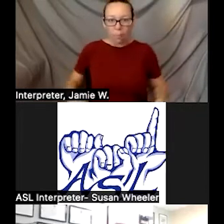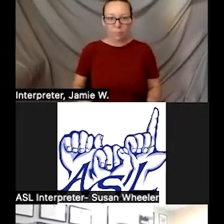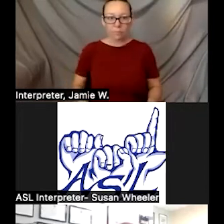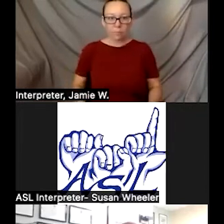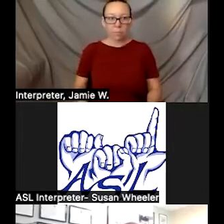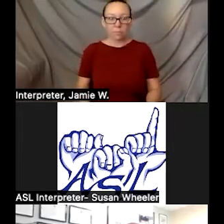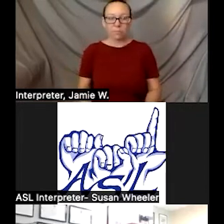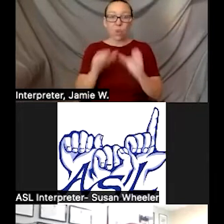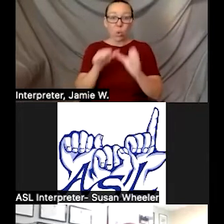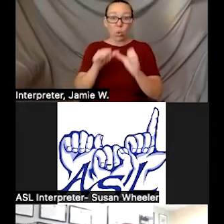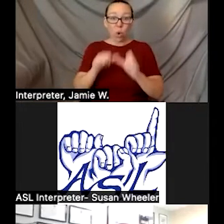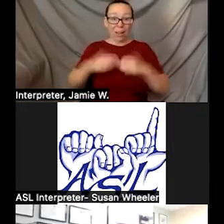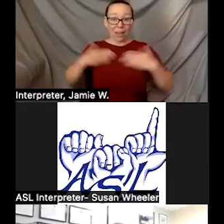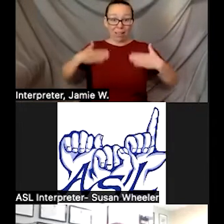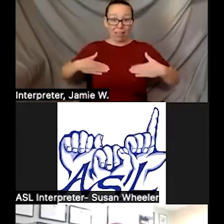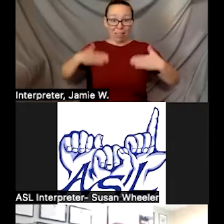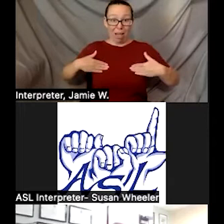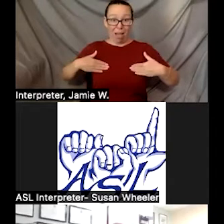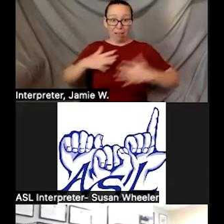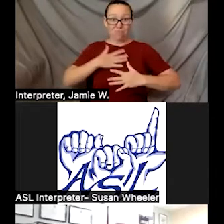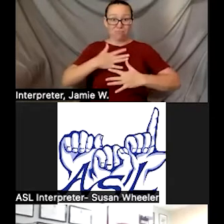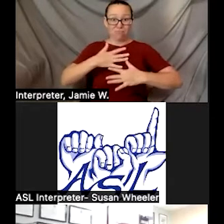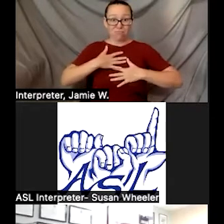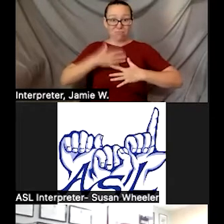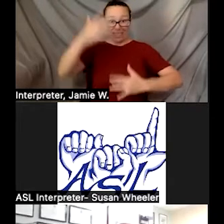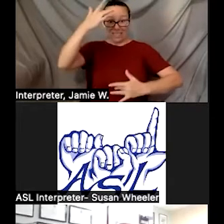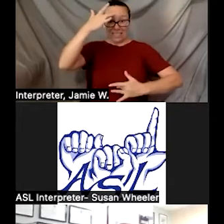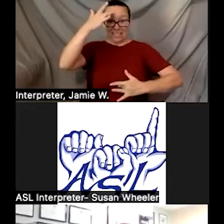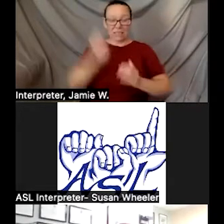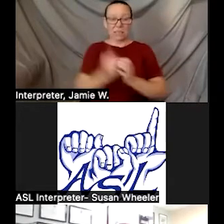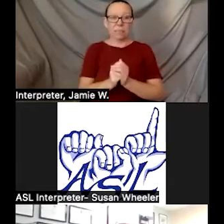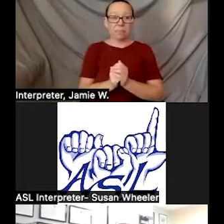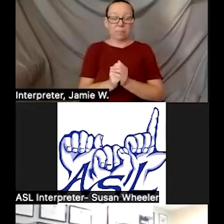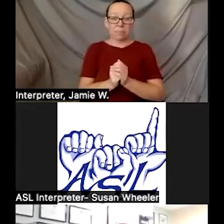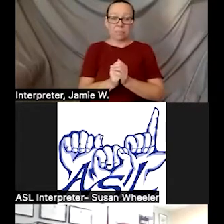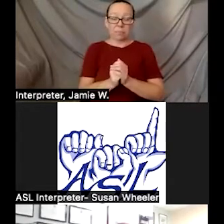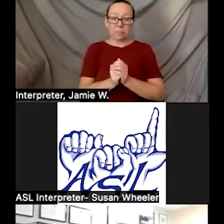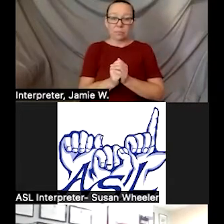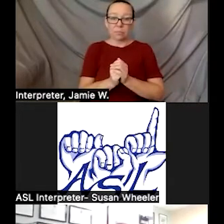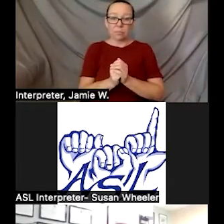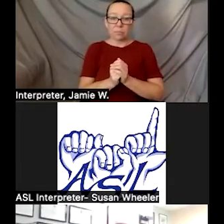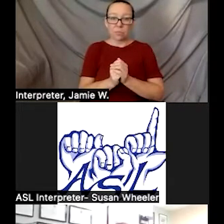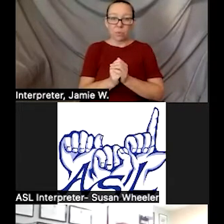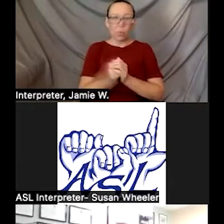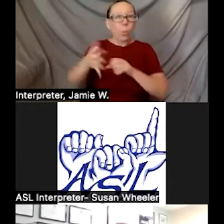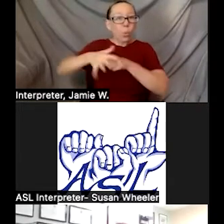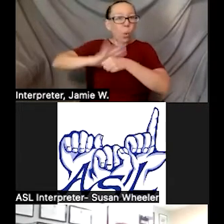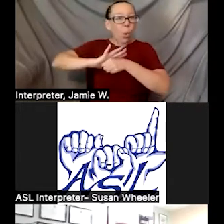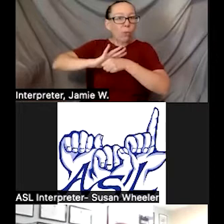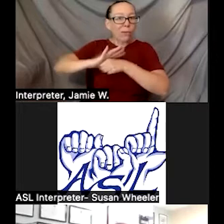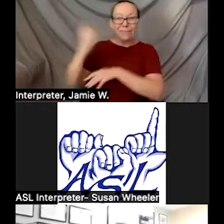Chronic lung and respiratory disease. One of the things that we had to deal with that came up with COVID